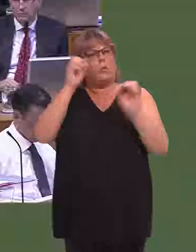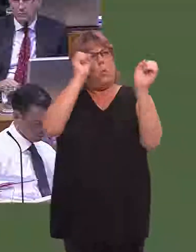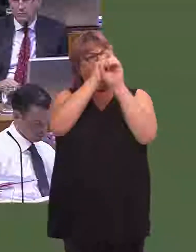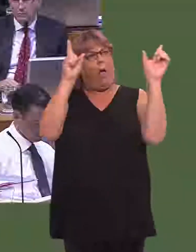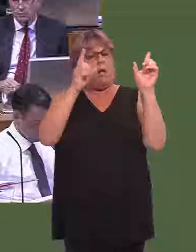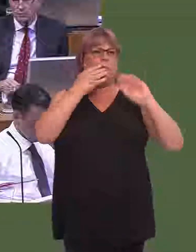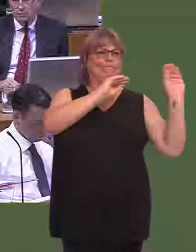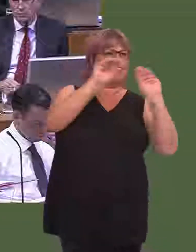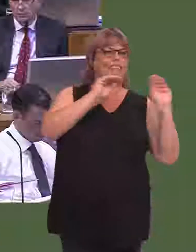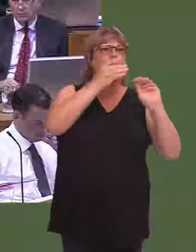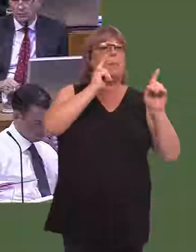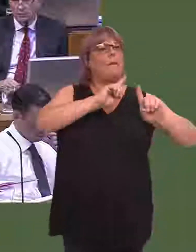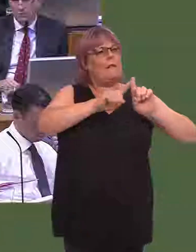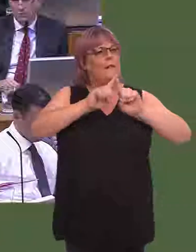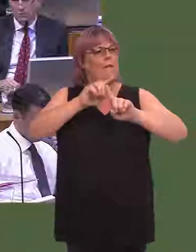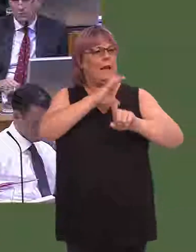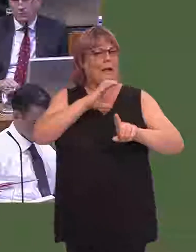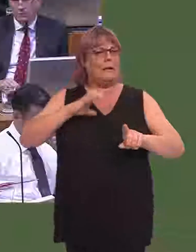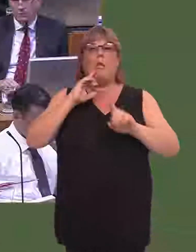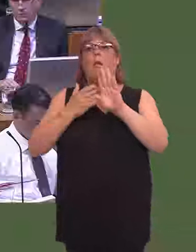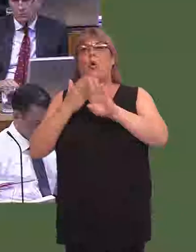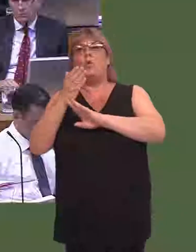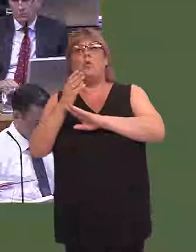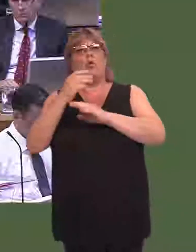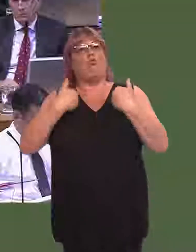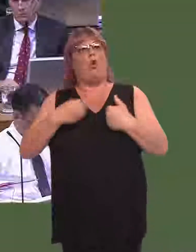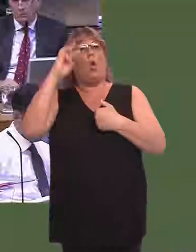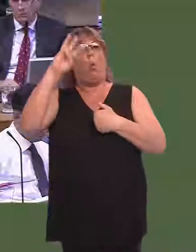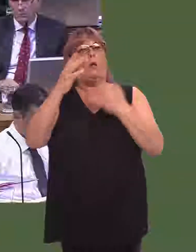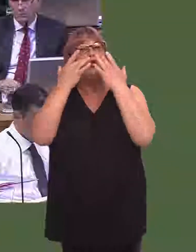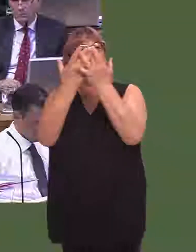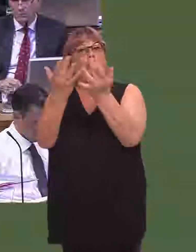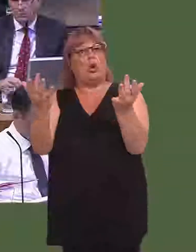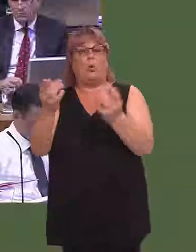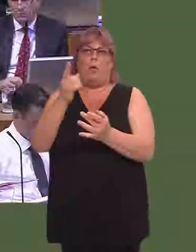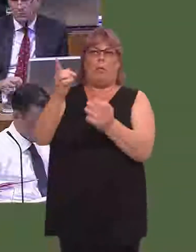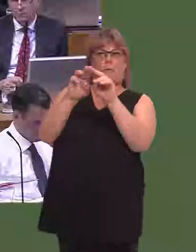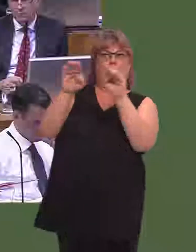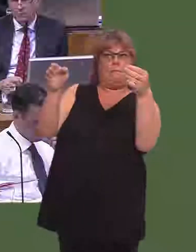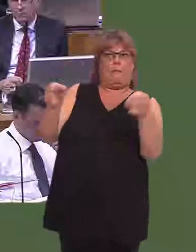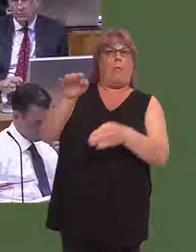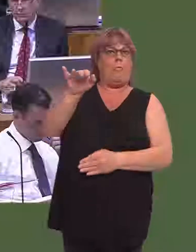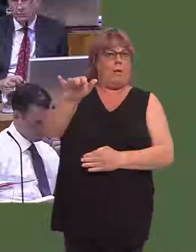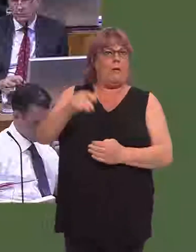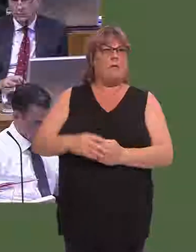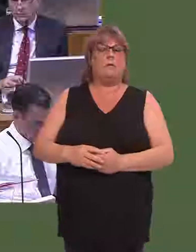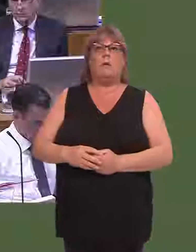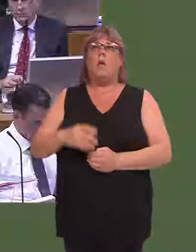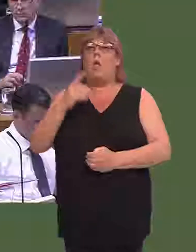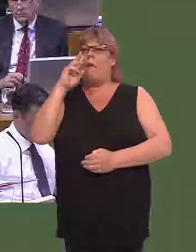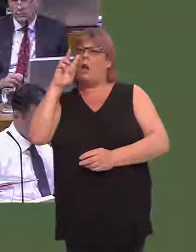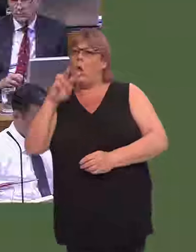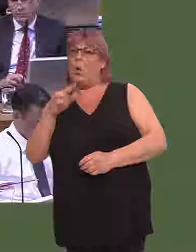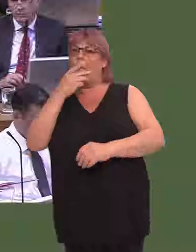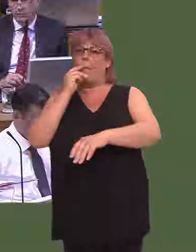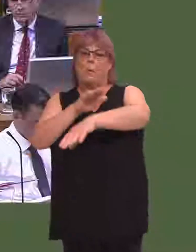raise awareness of different cancers, provide evidence to people. They will be at the Royal Welsh Show. One of the themes they've had at the Royal Welsh Show is they